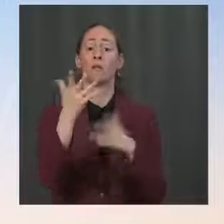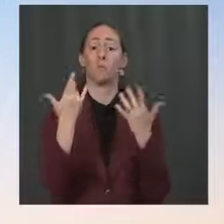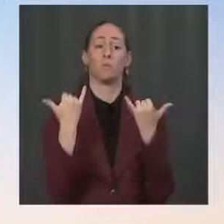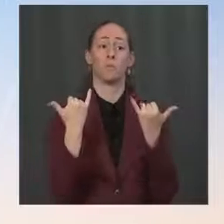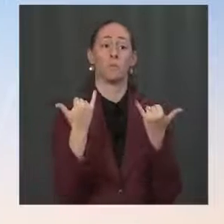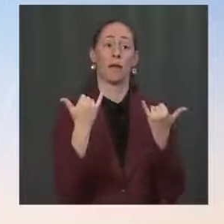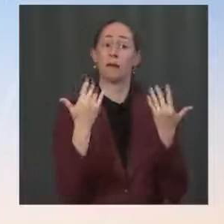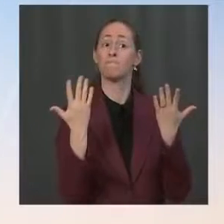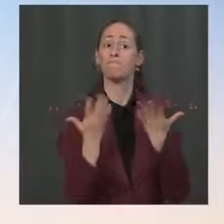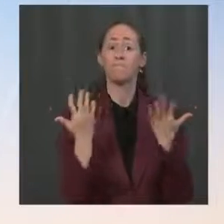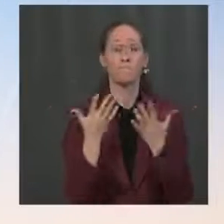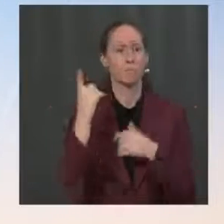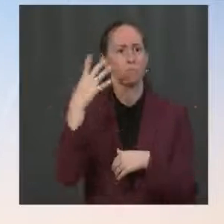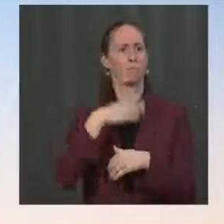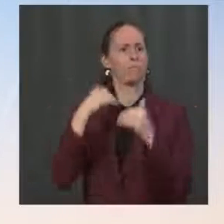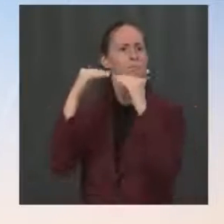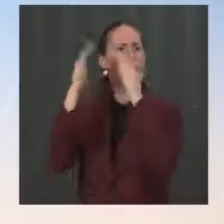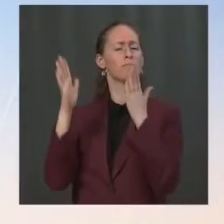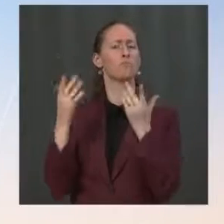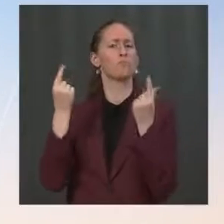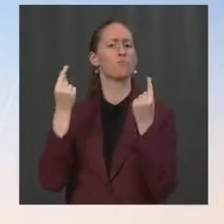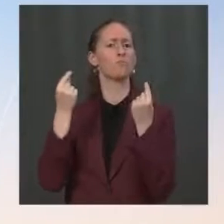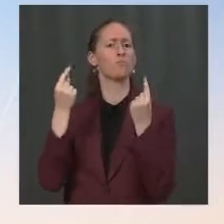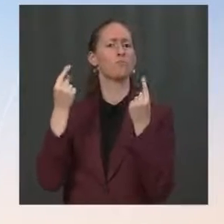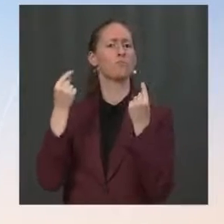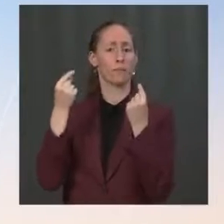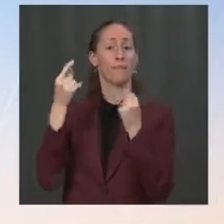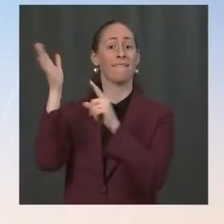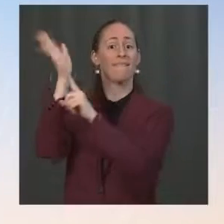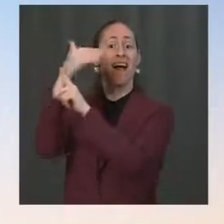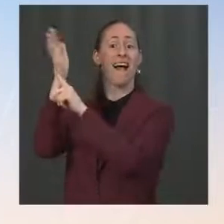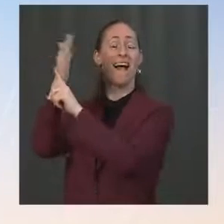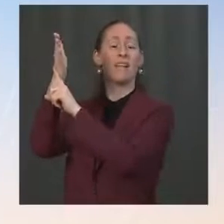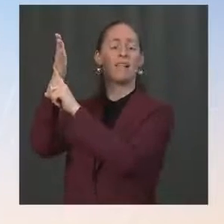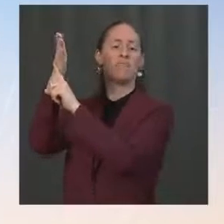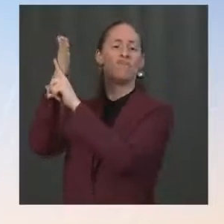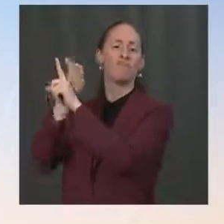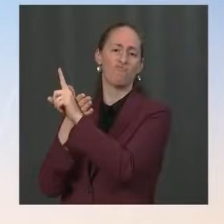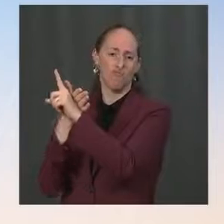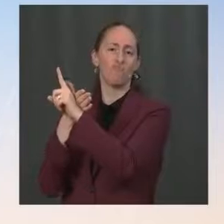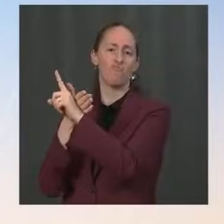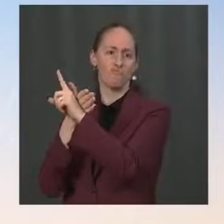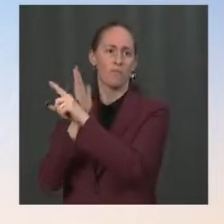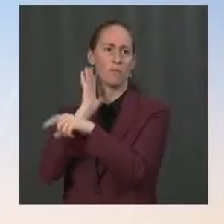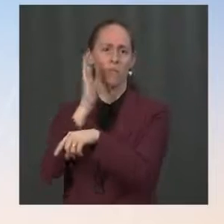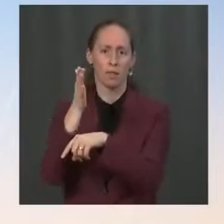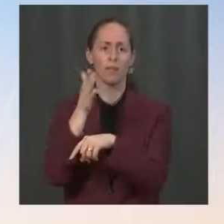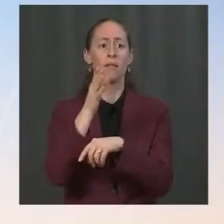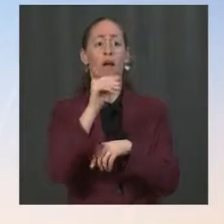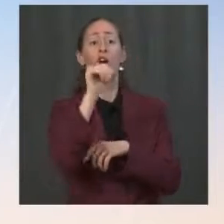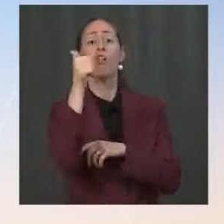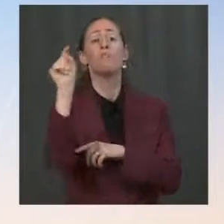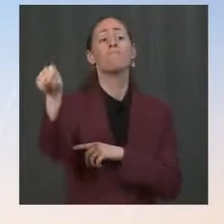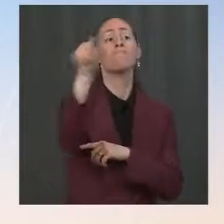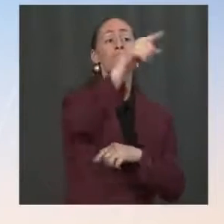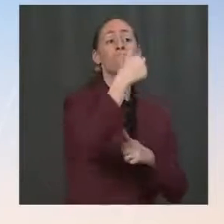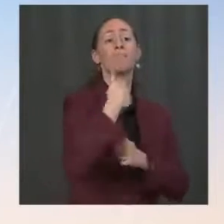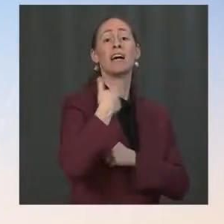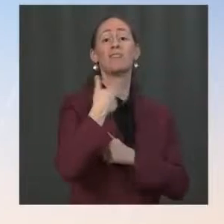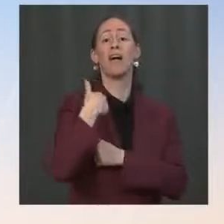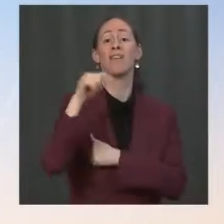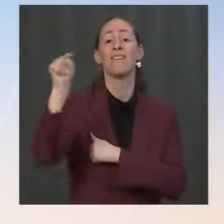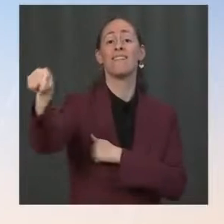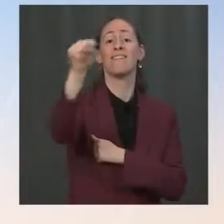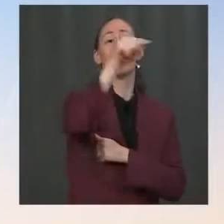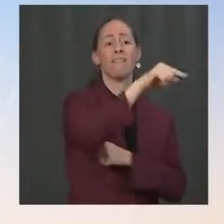all public buildings and grounds, at all military posts and naval stations, and on all naval vessels of the federal government in the District of